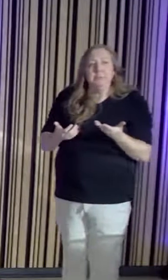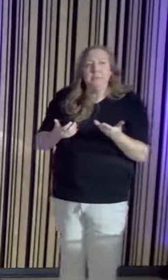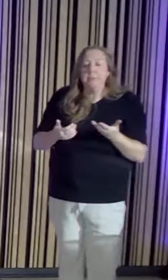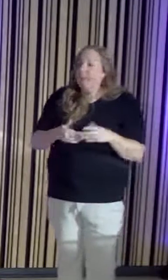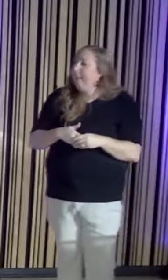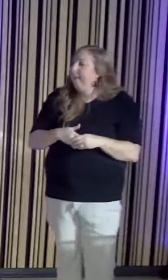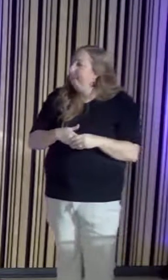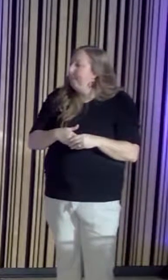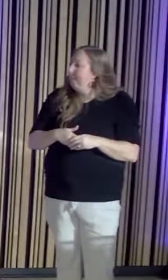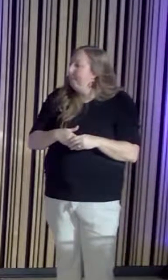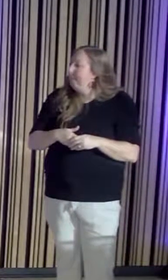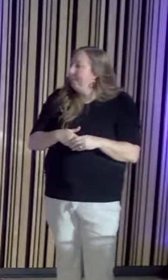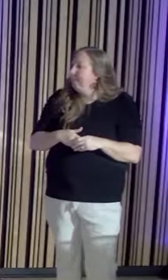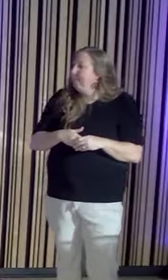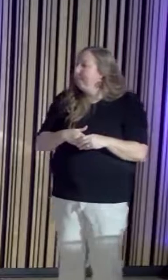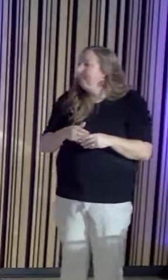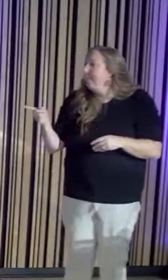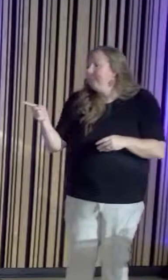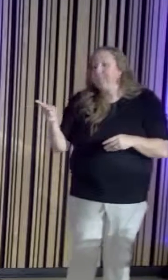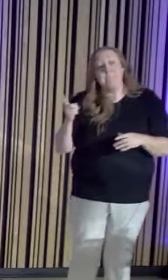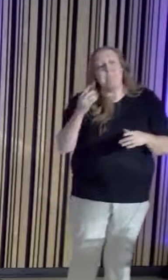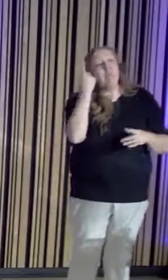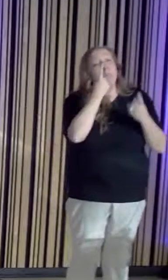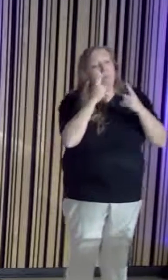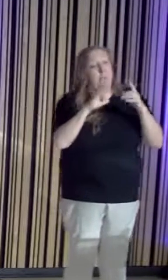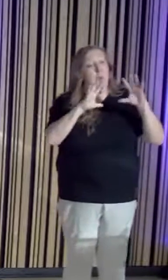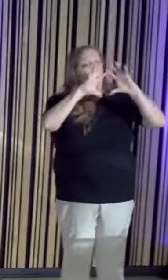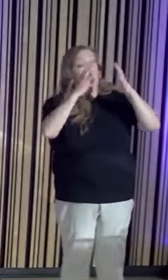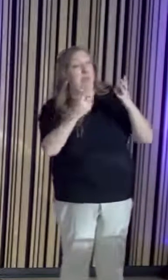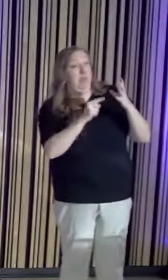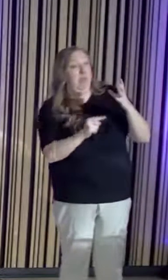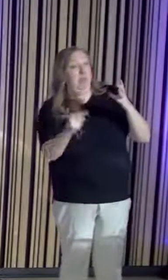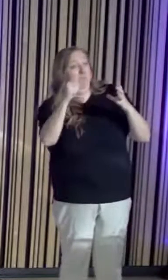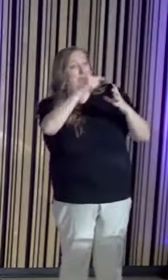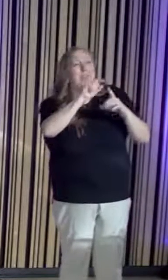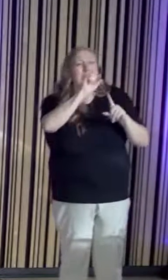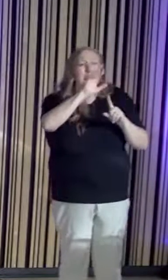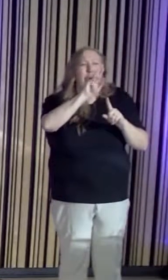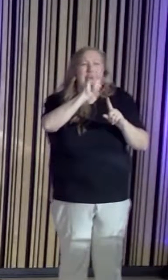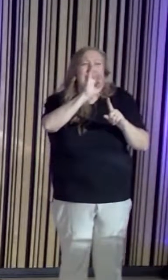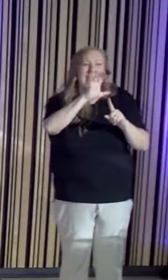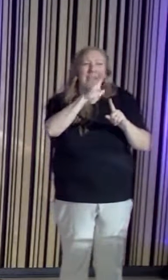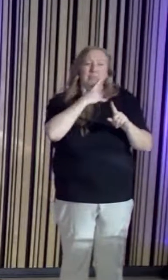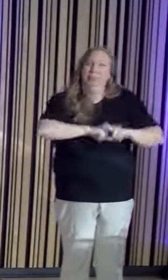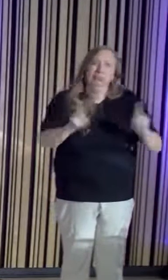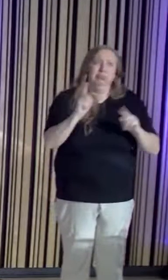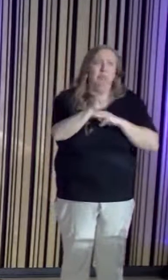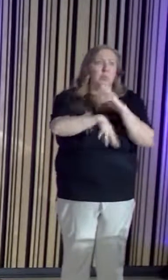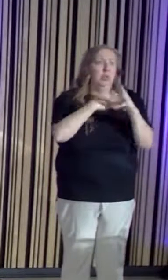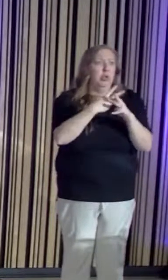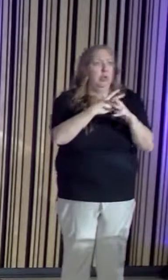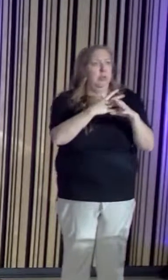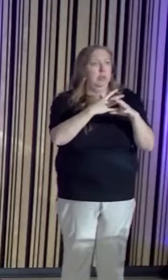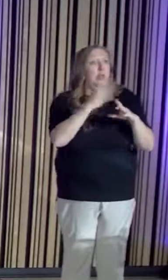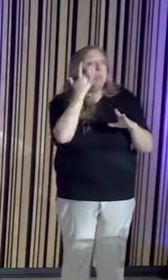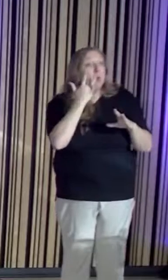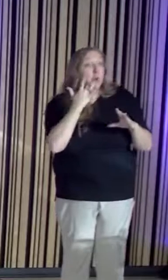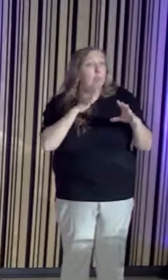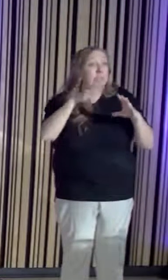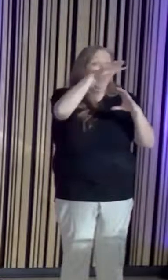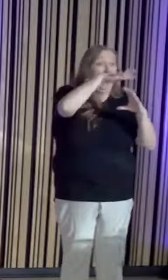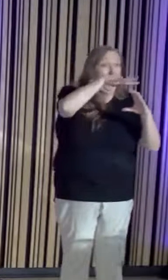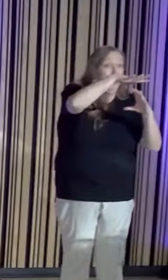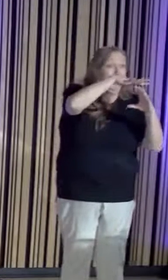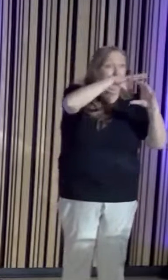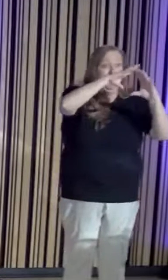Yes, there's the Arctic really is another world. When we look to the microbes, the